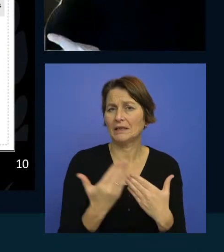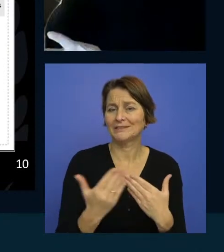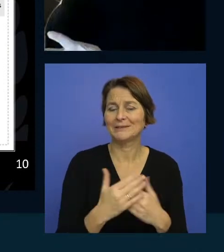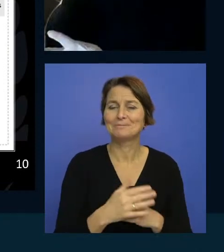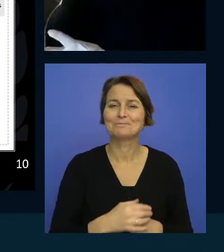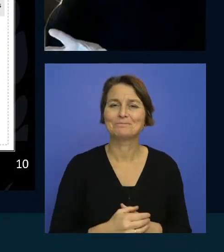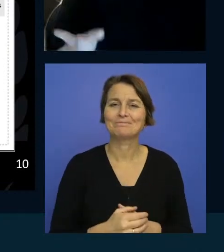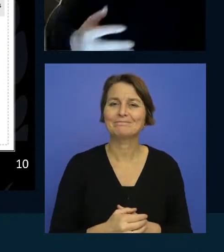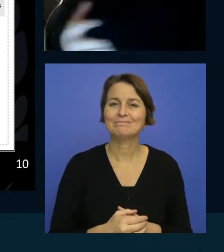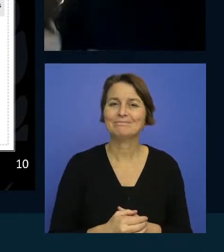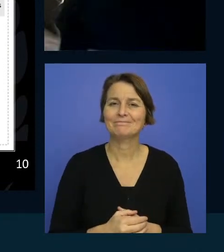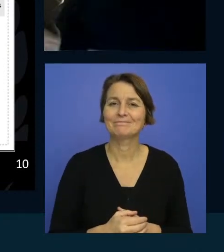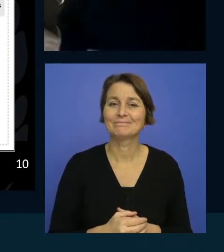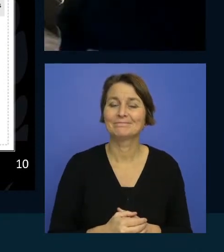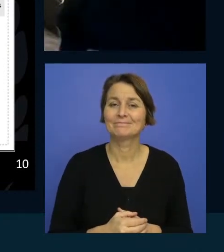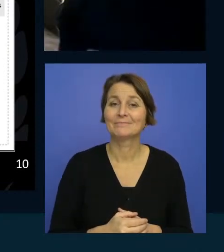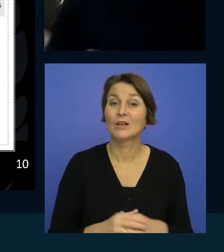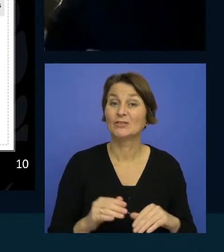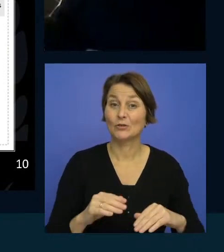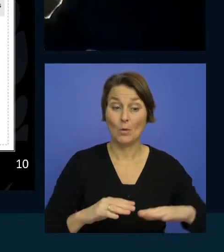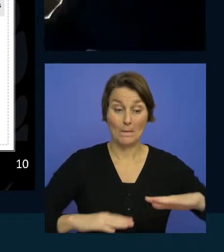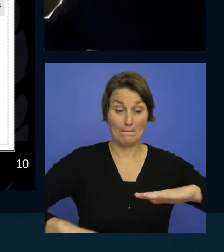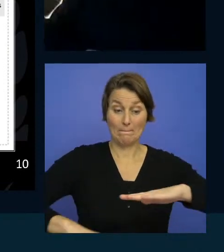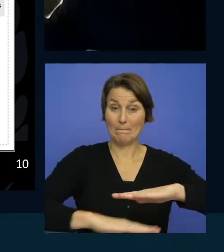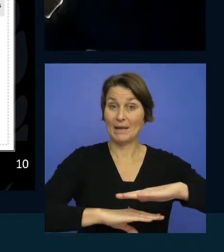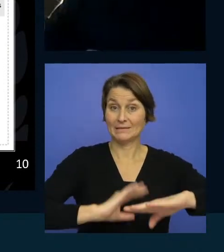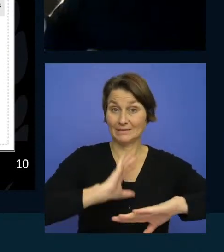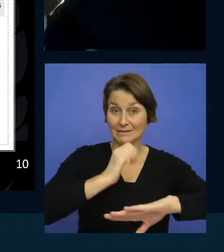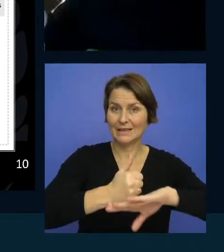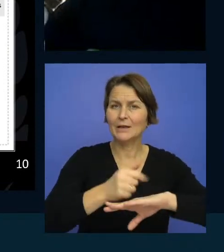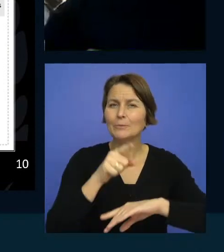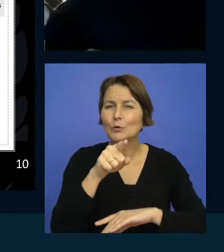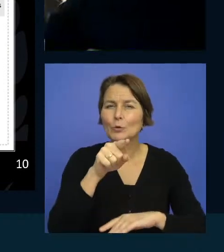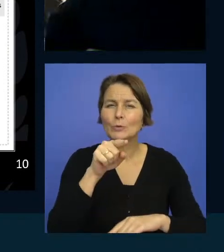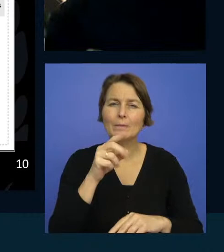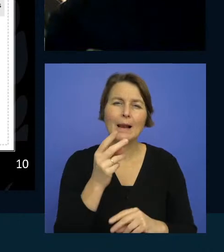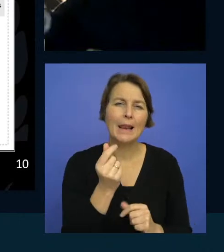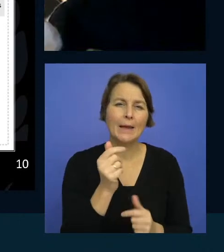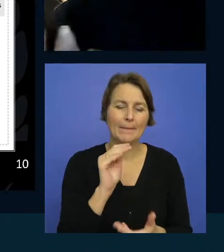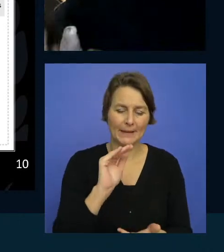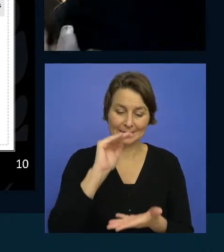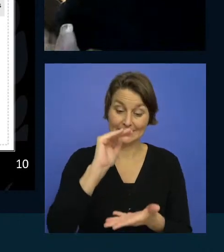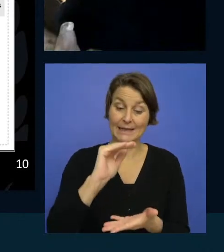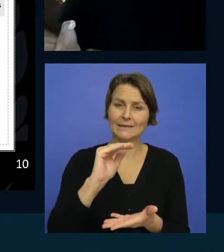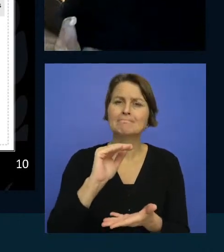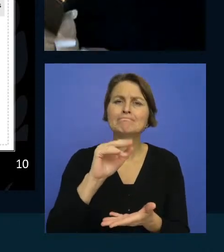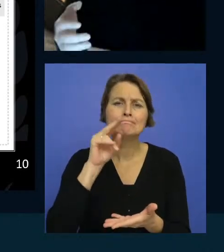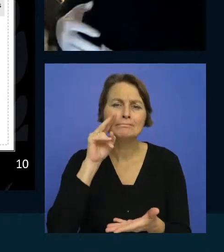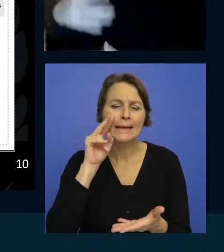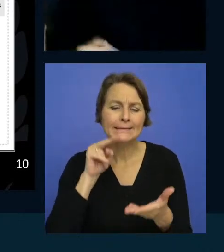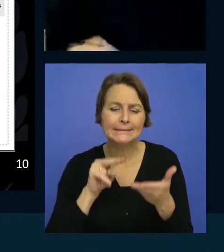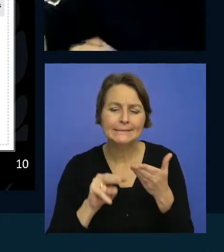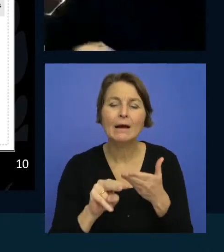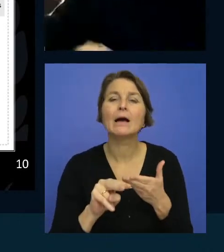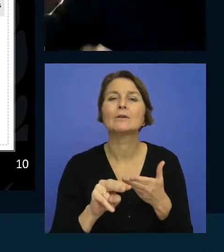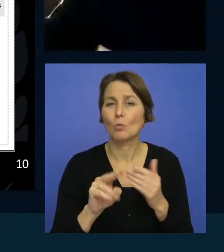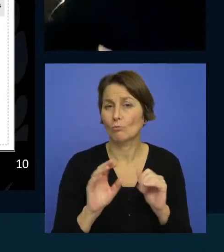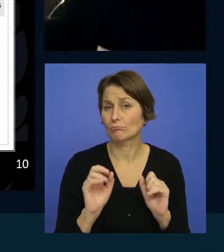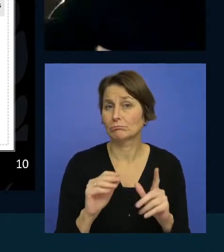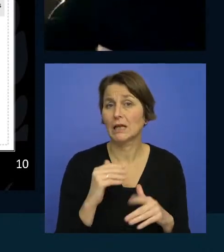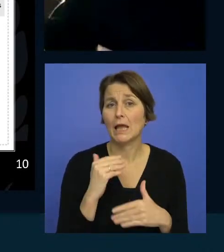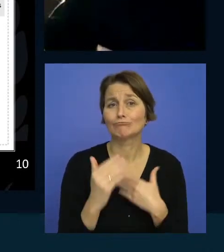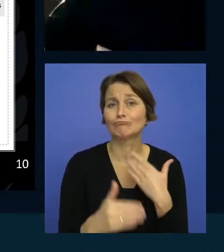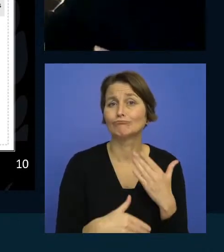get, of course, a set of, let's say, insights that you can start use. And in addition to